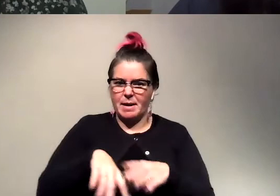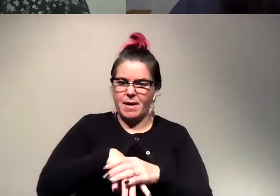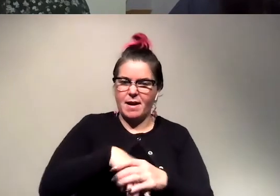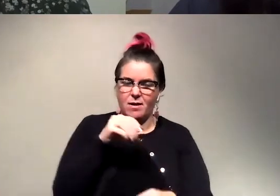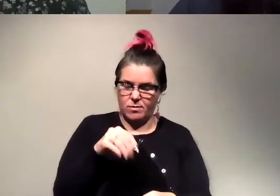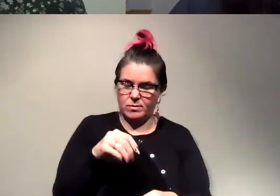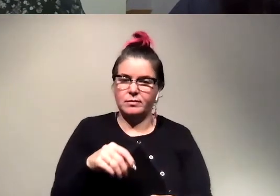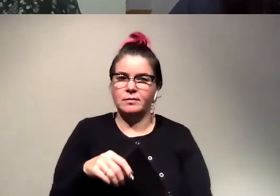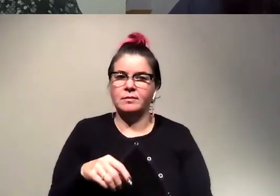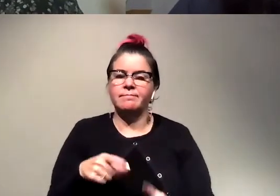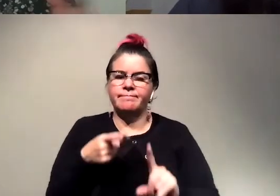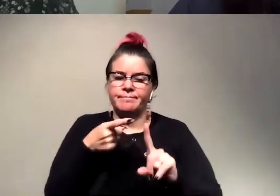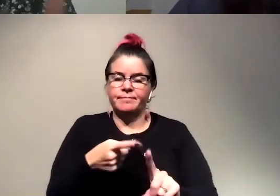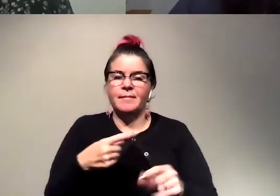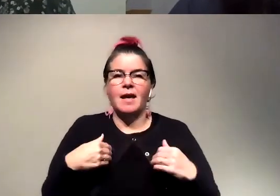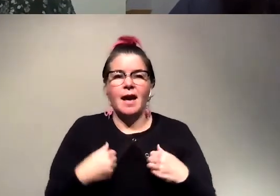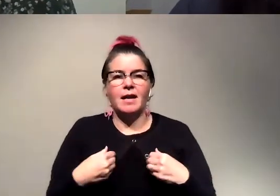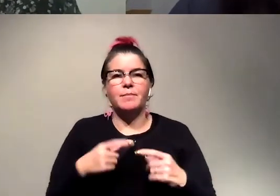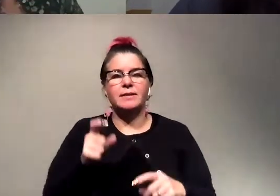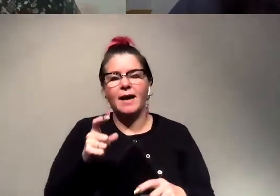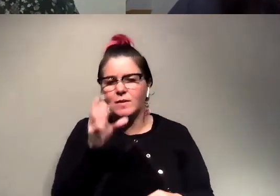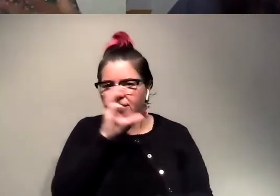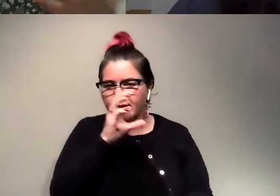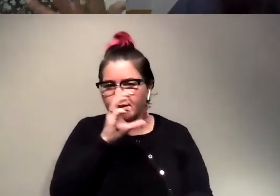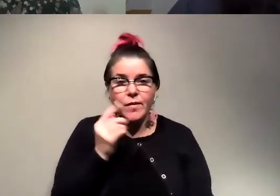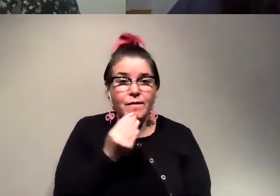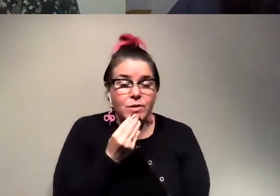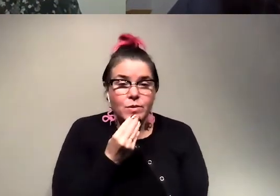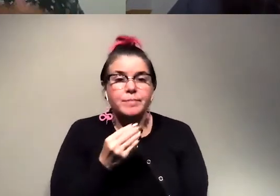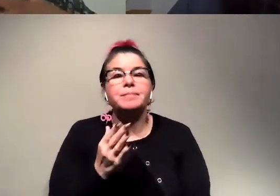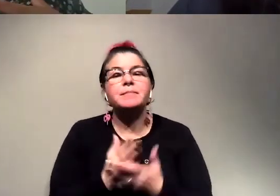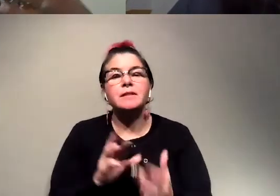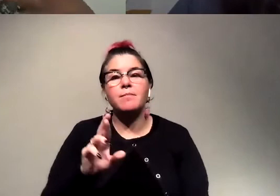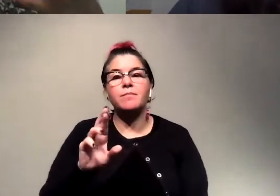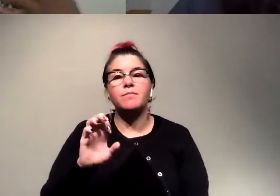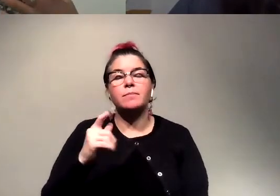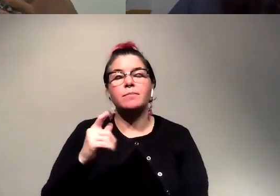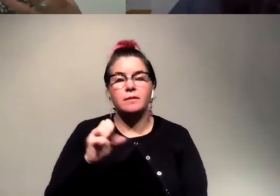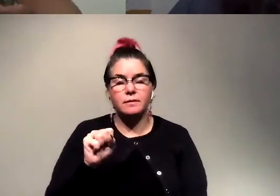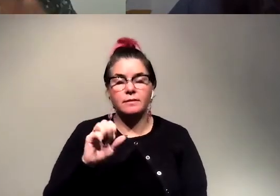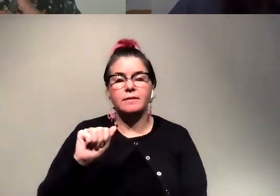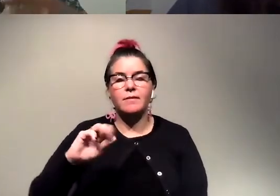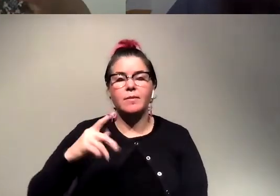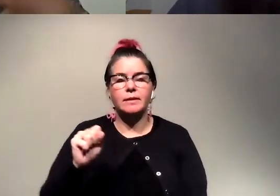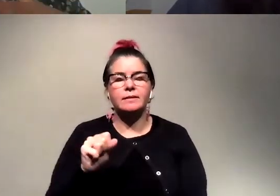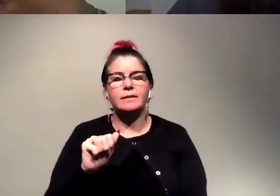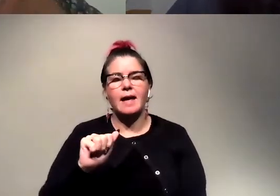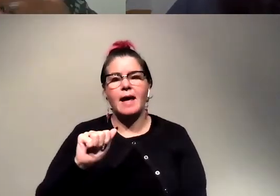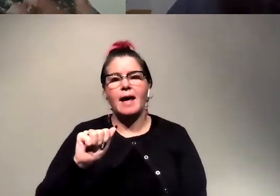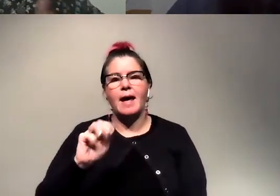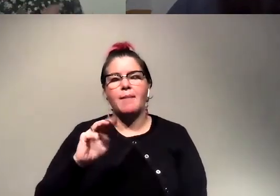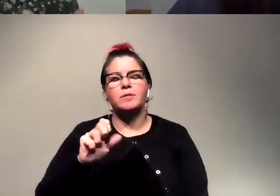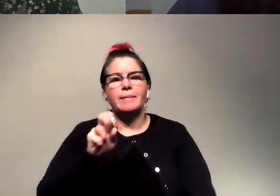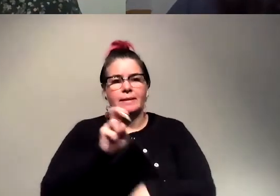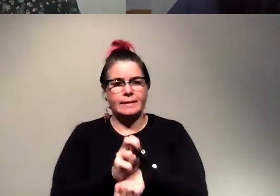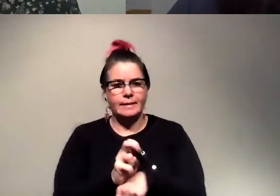with animals that need to hunt. Some reptiles and amphibians are ambush predators. That means they sit and wait